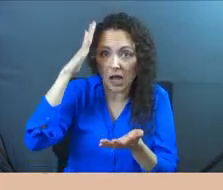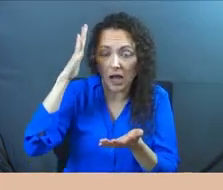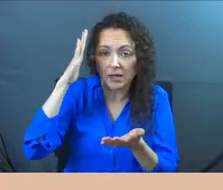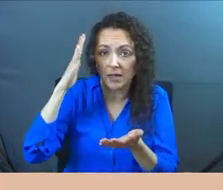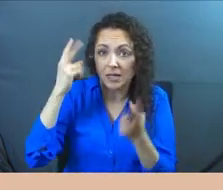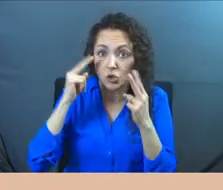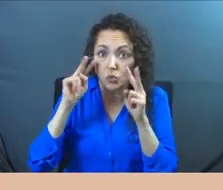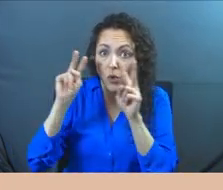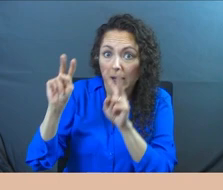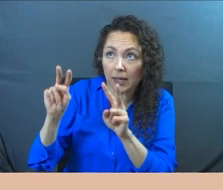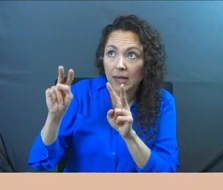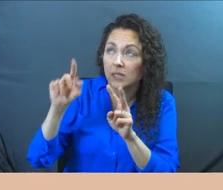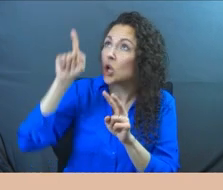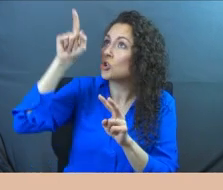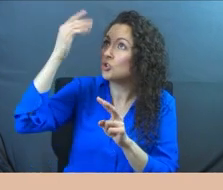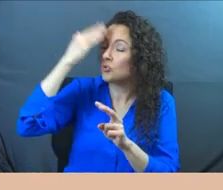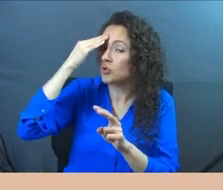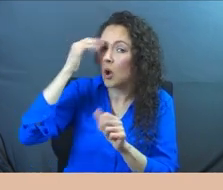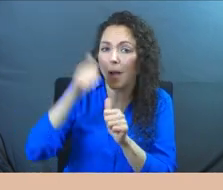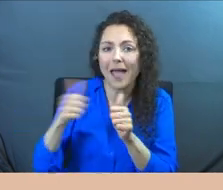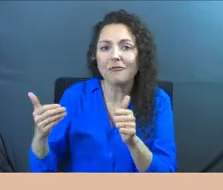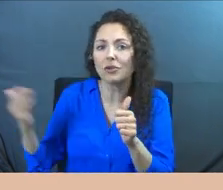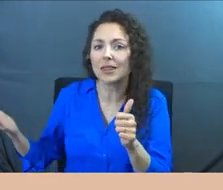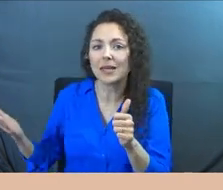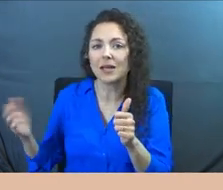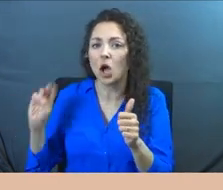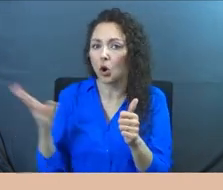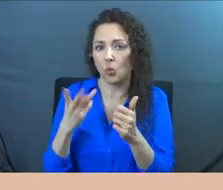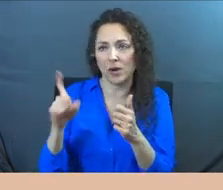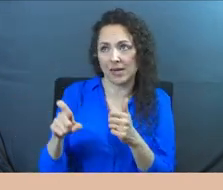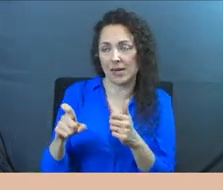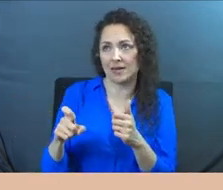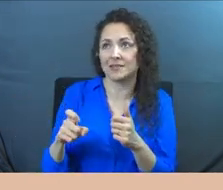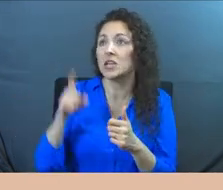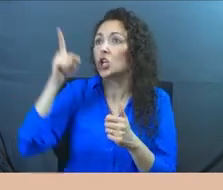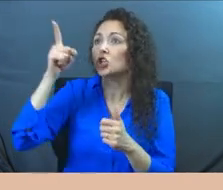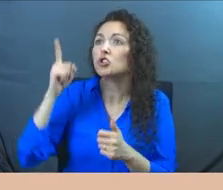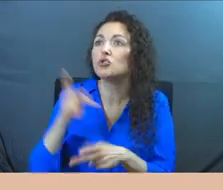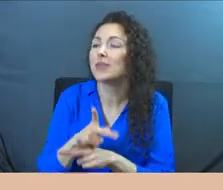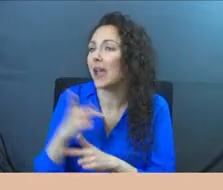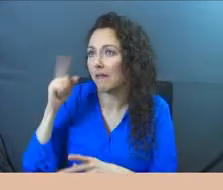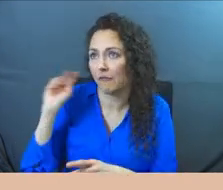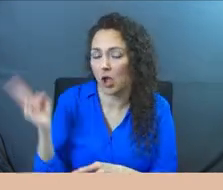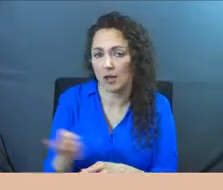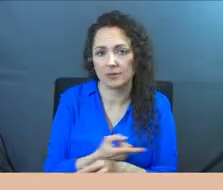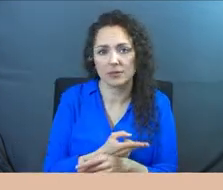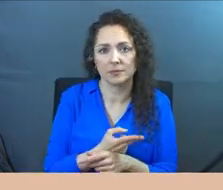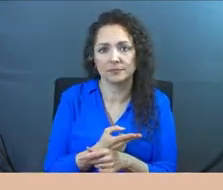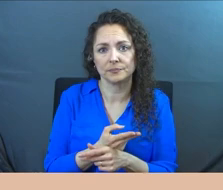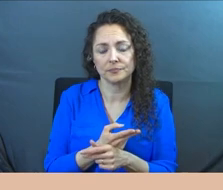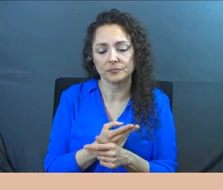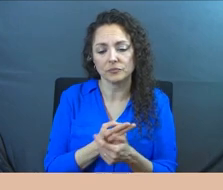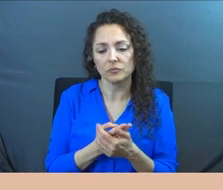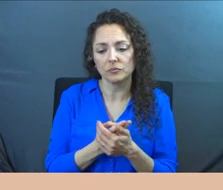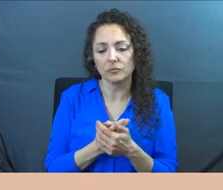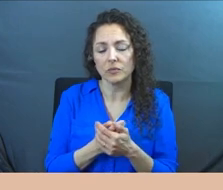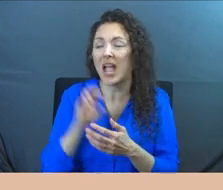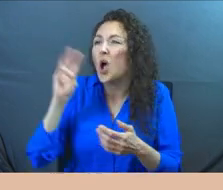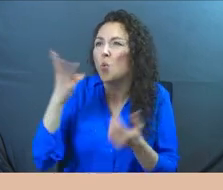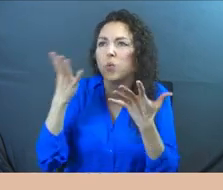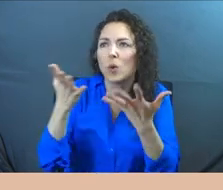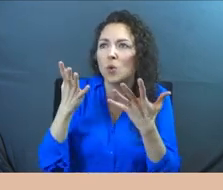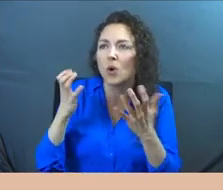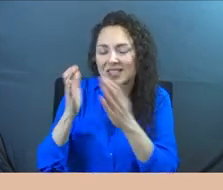right here in this moment, you know everything we need and that you care for us. We